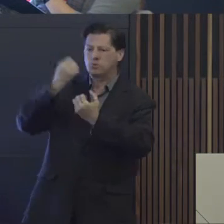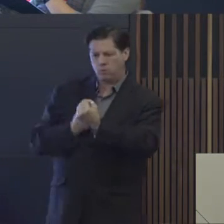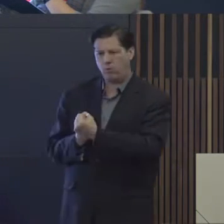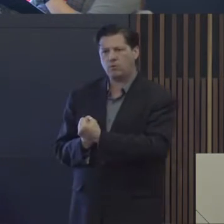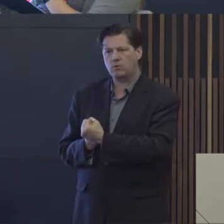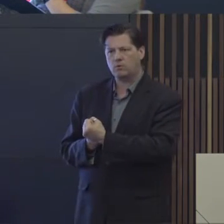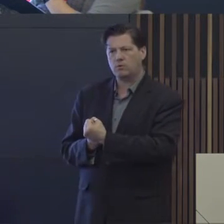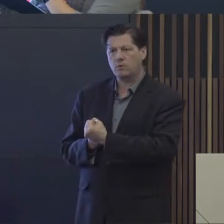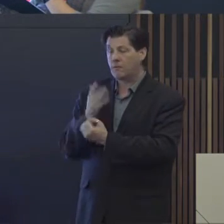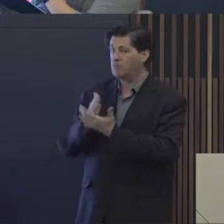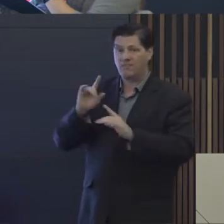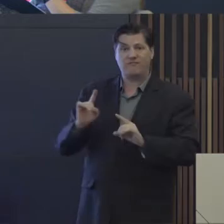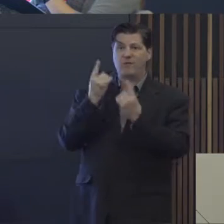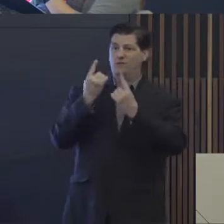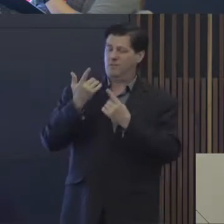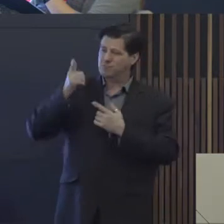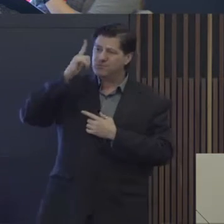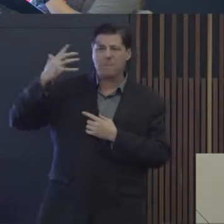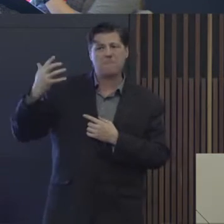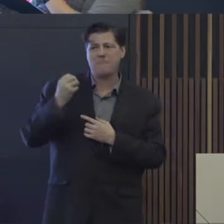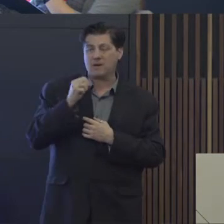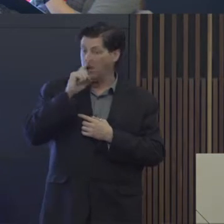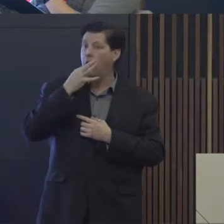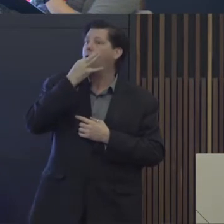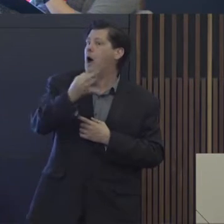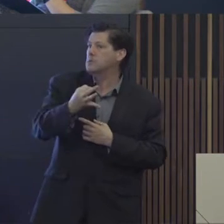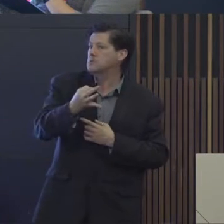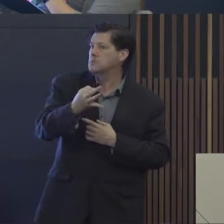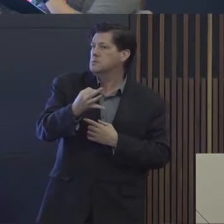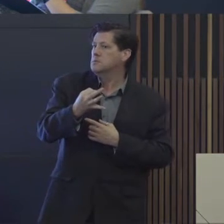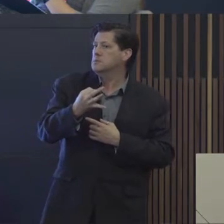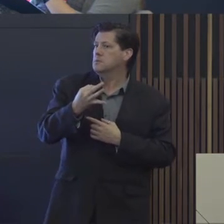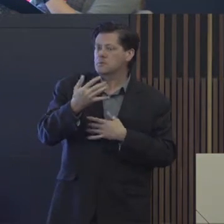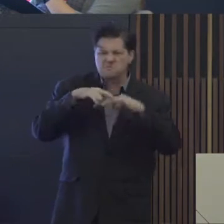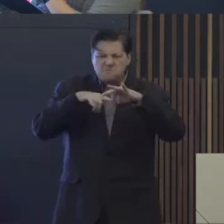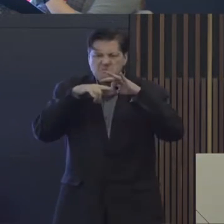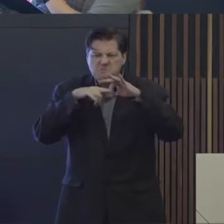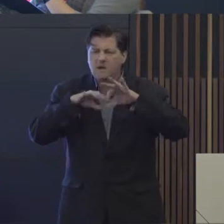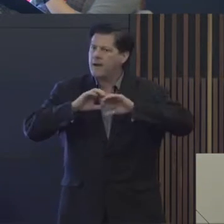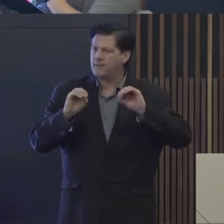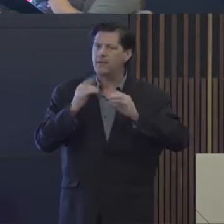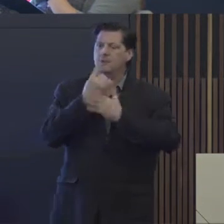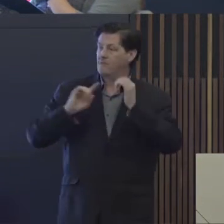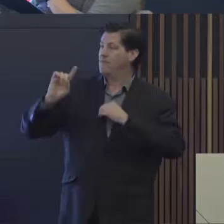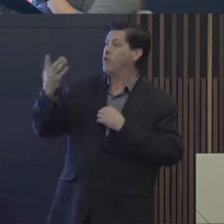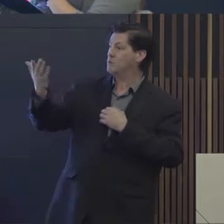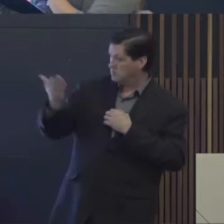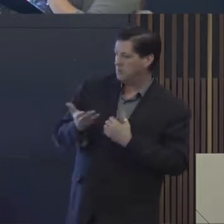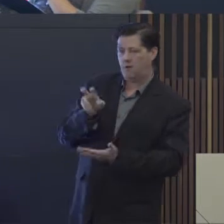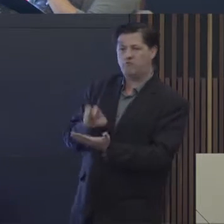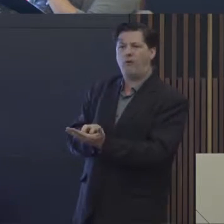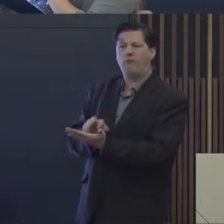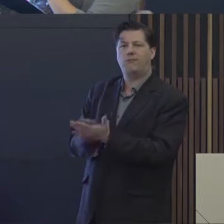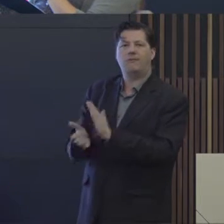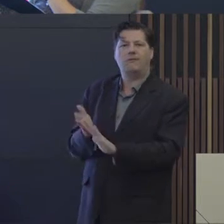absolutely mandatory. The very first thing the principal did before ask anything else, just like it would do for any other child, enrol the child in the school. And I